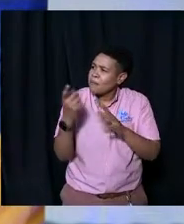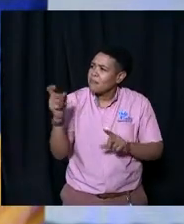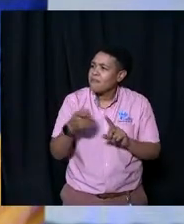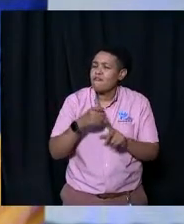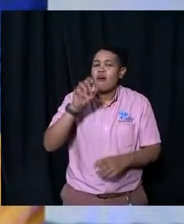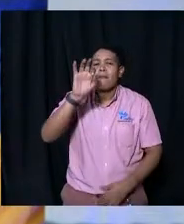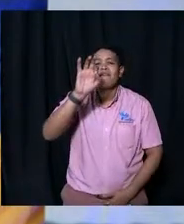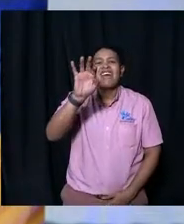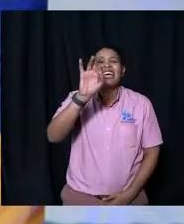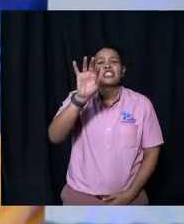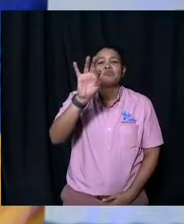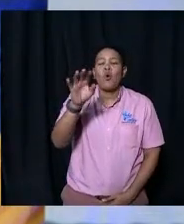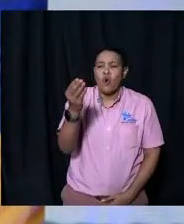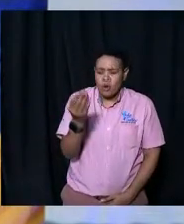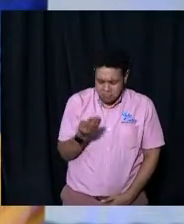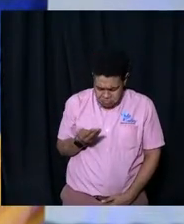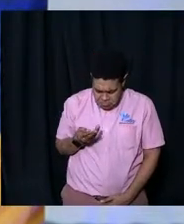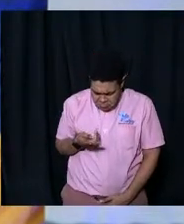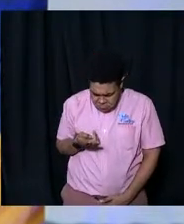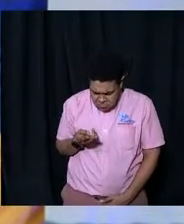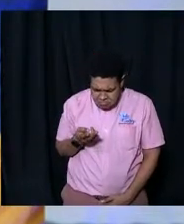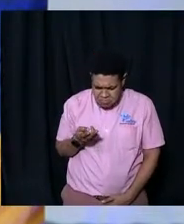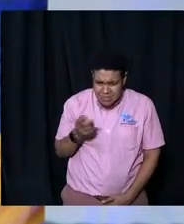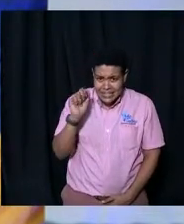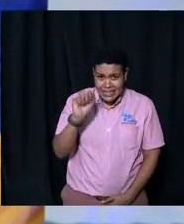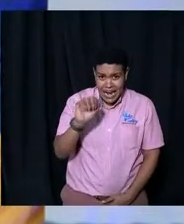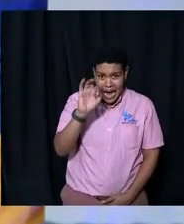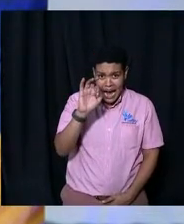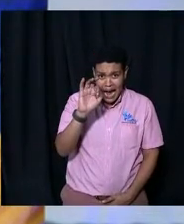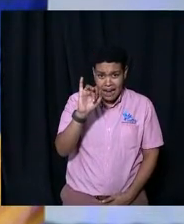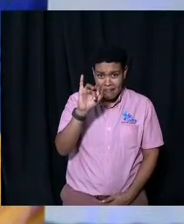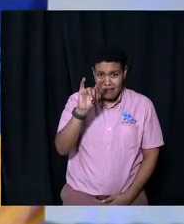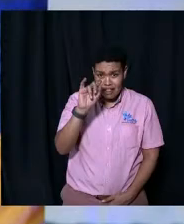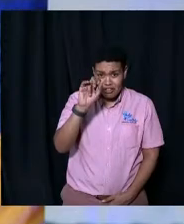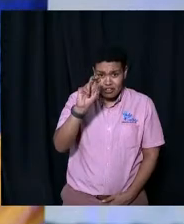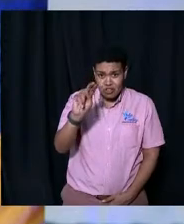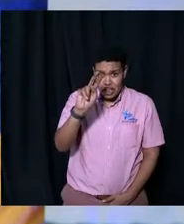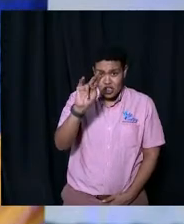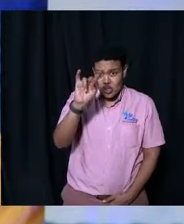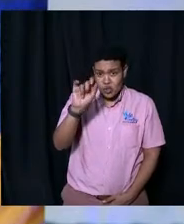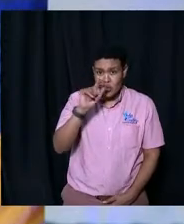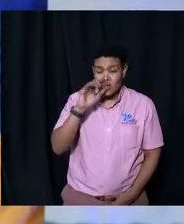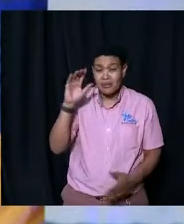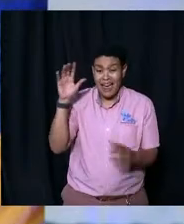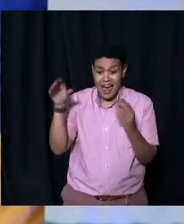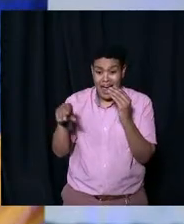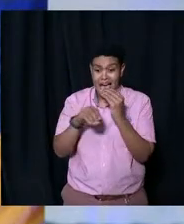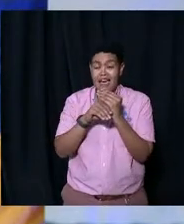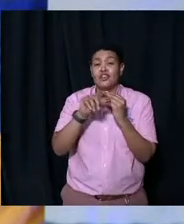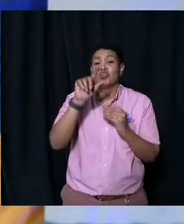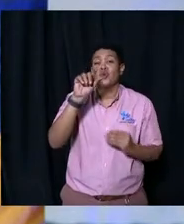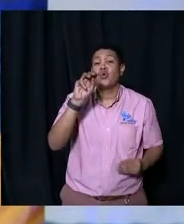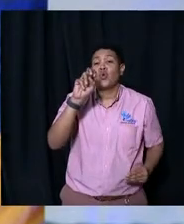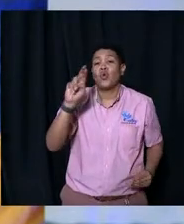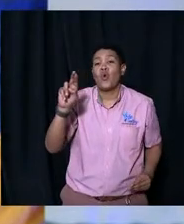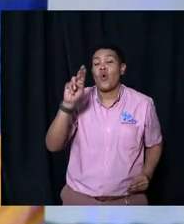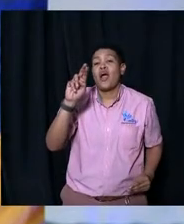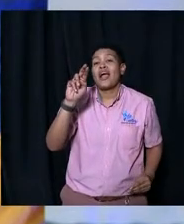From Facebook, can filtration units be added to lower emission levels?